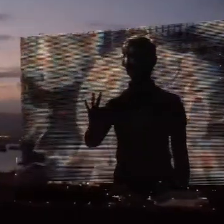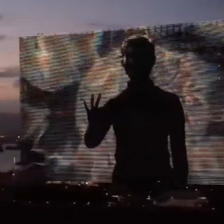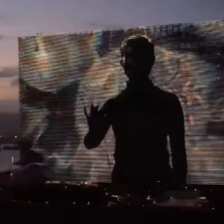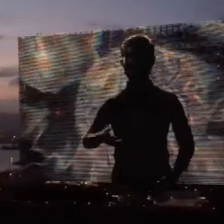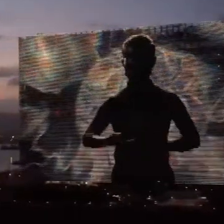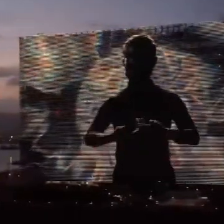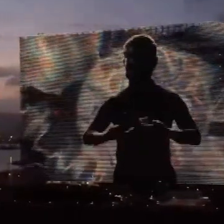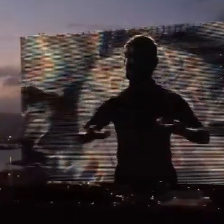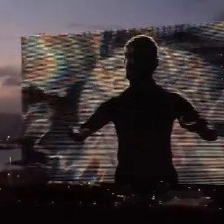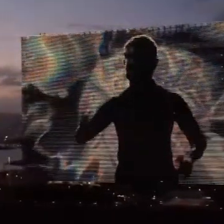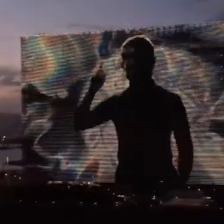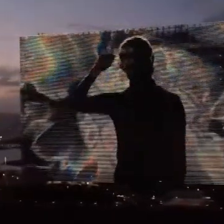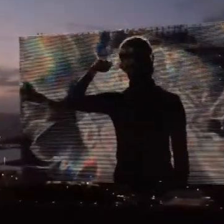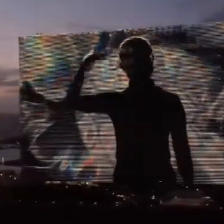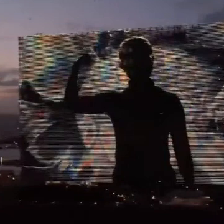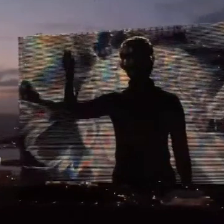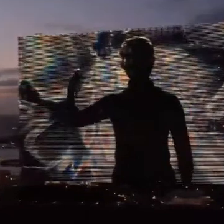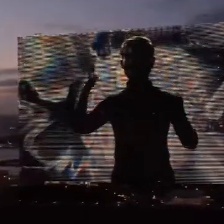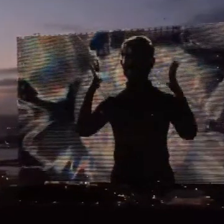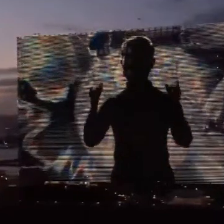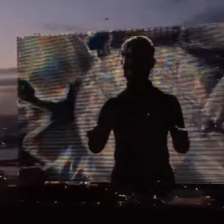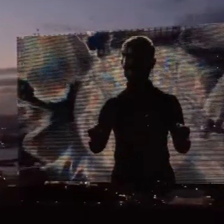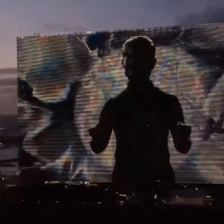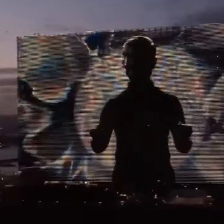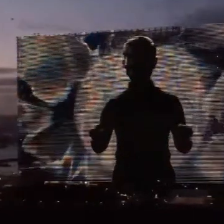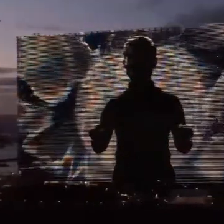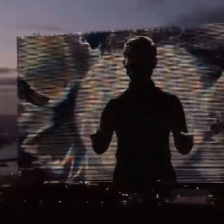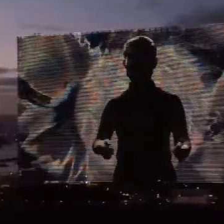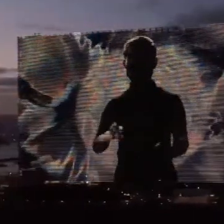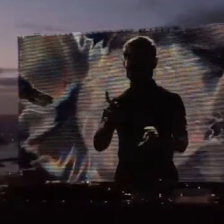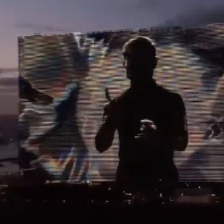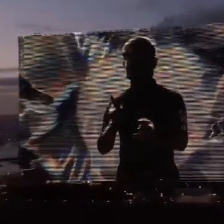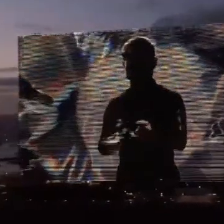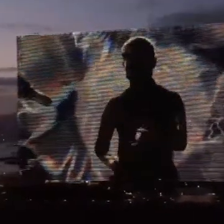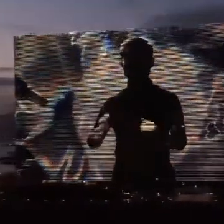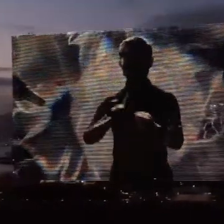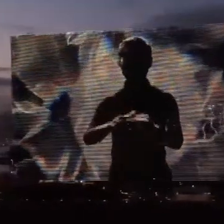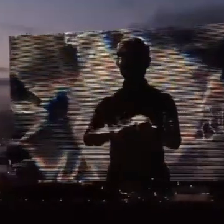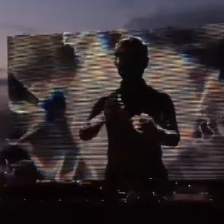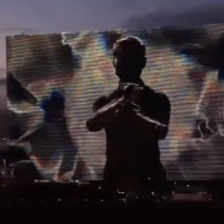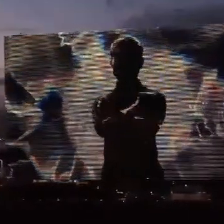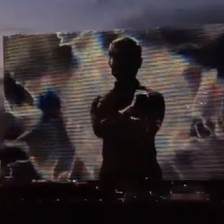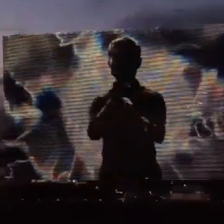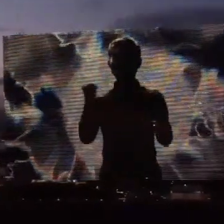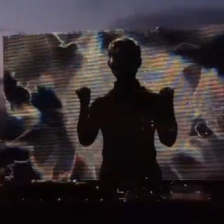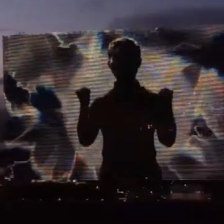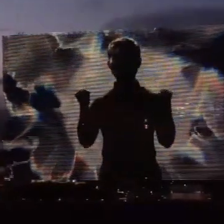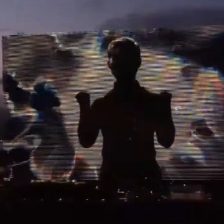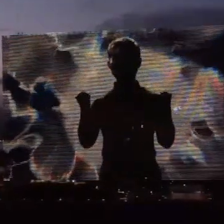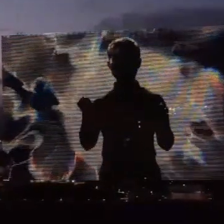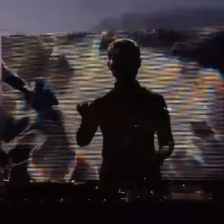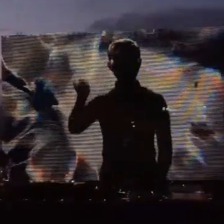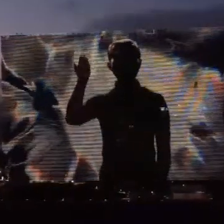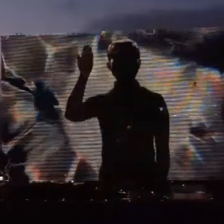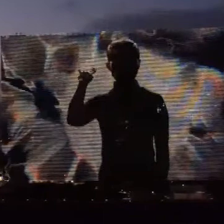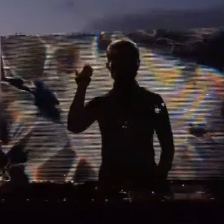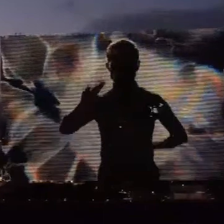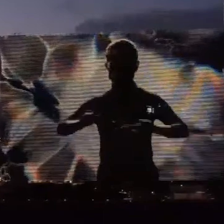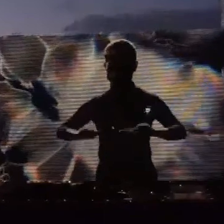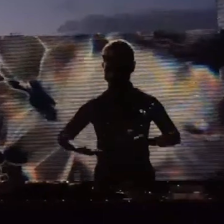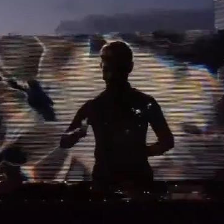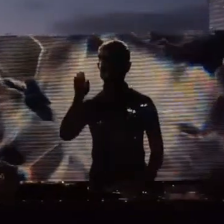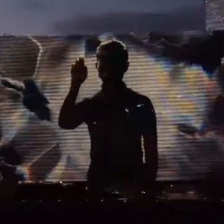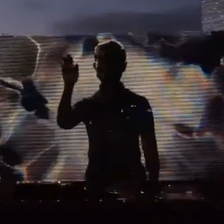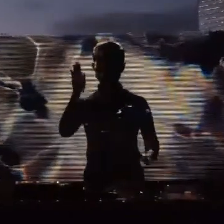work that was seen. And she made this very beautiful work that used the Heart Sutra, the